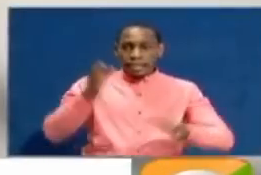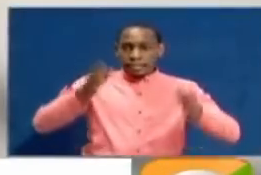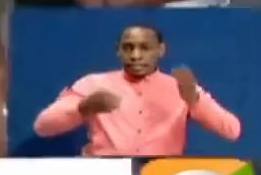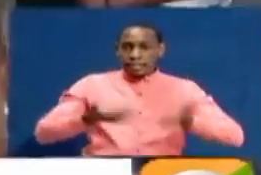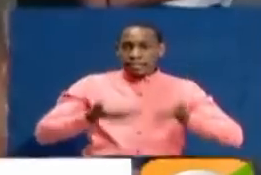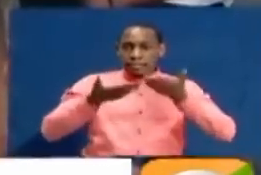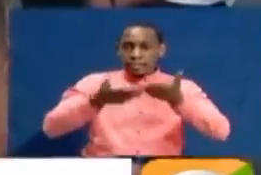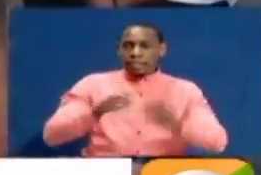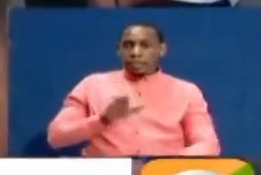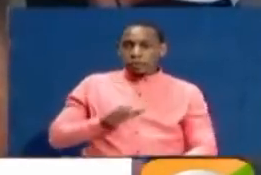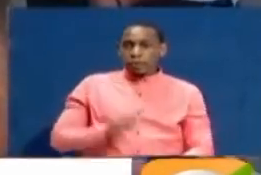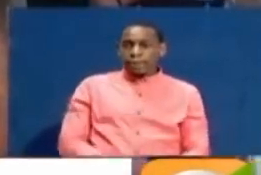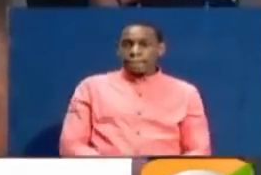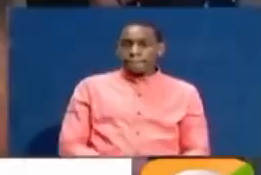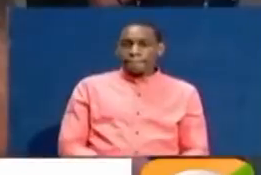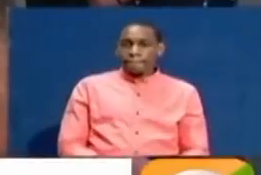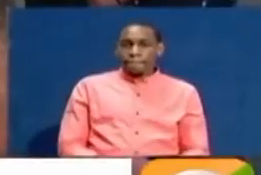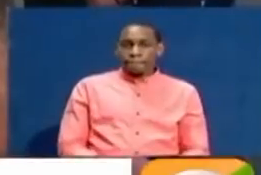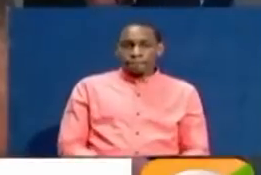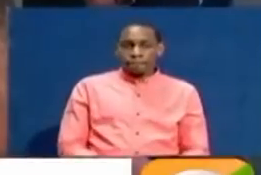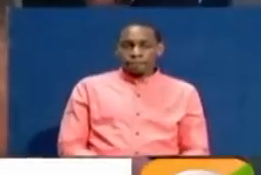justice for Carolyne.